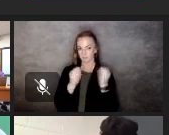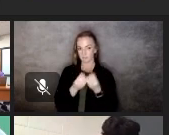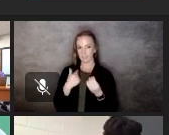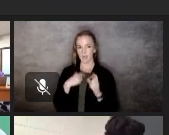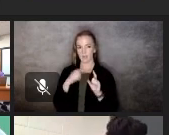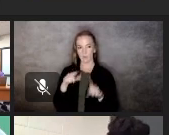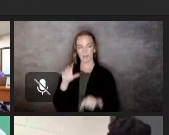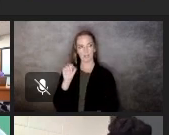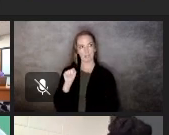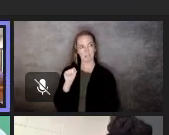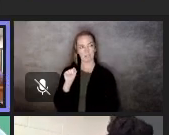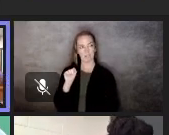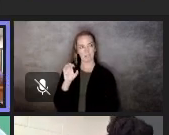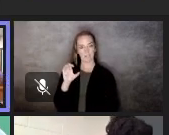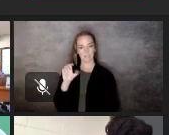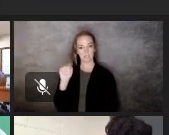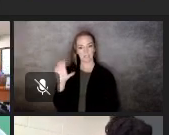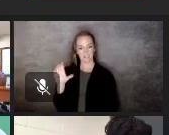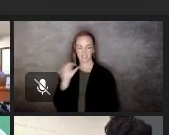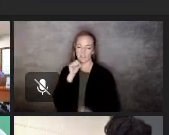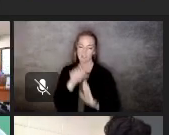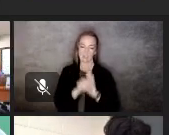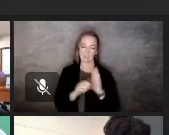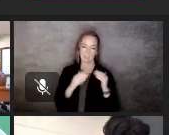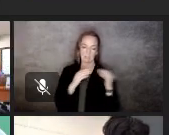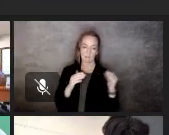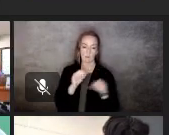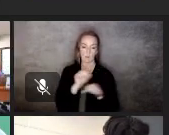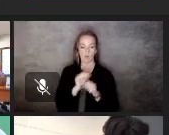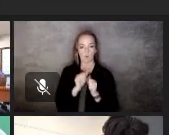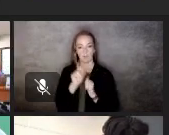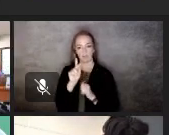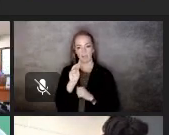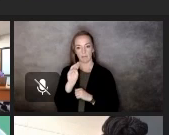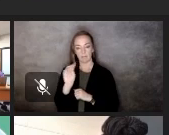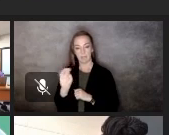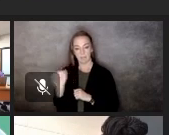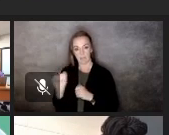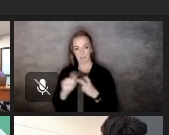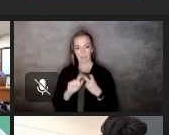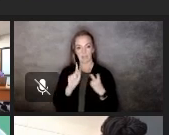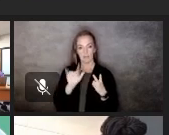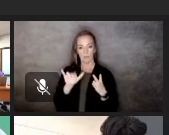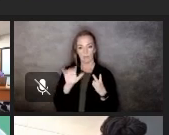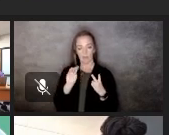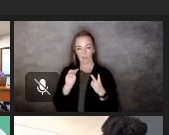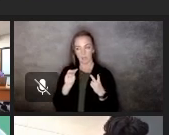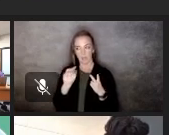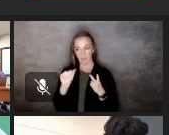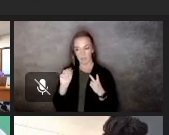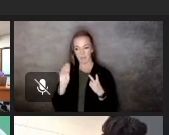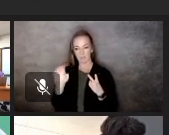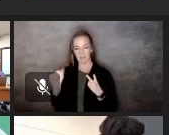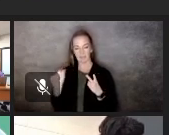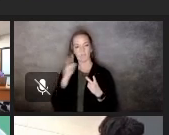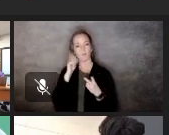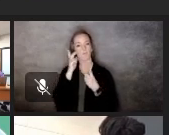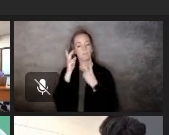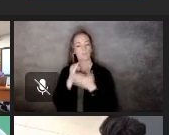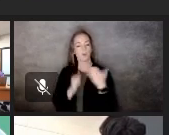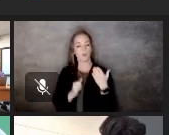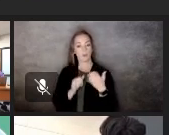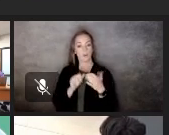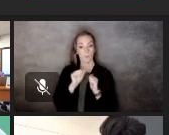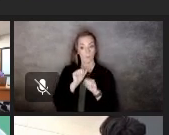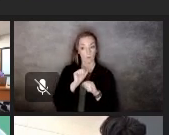past week, working with KMEA and KYAEA for the visual arts to work with them and say, when this is ready, I need you to